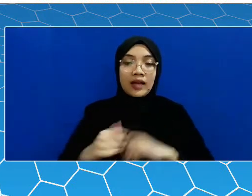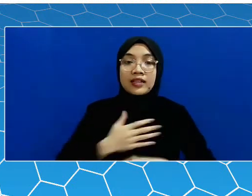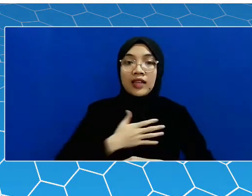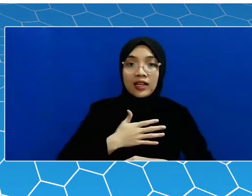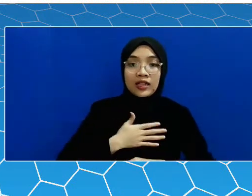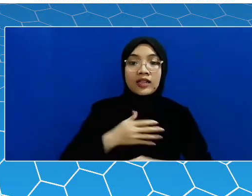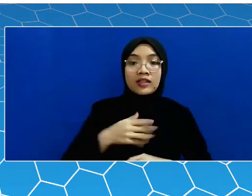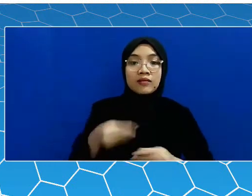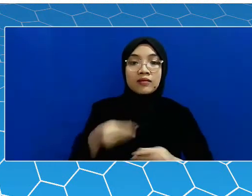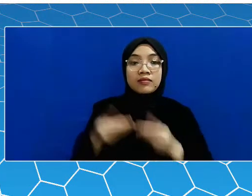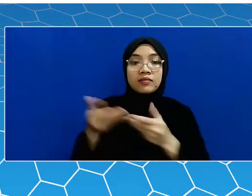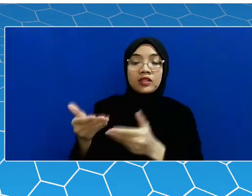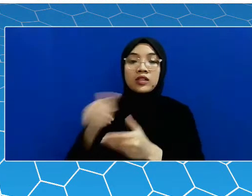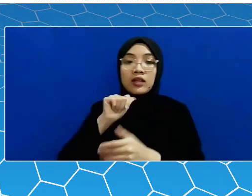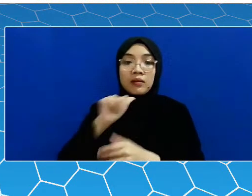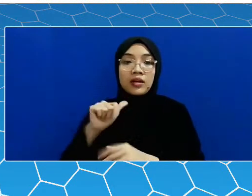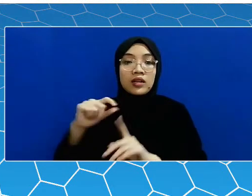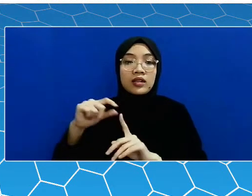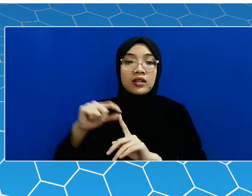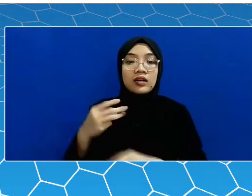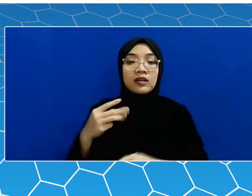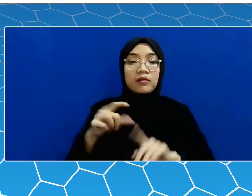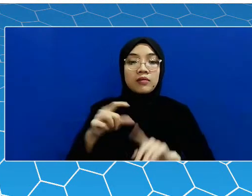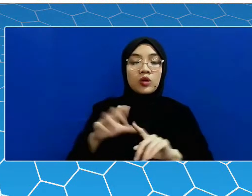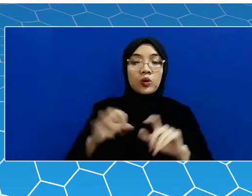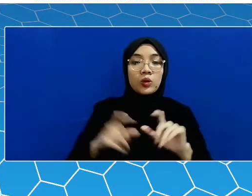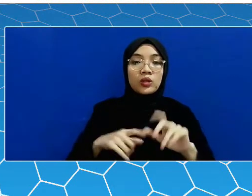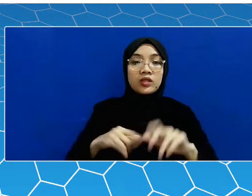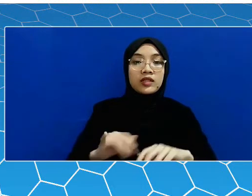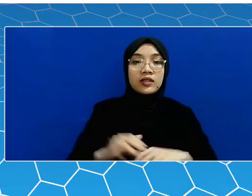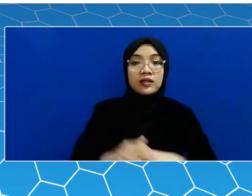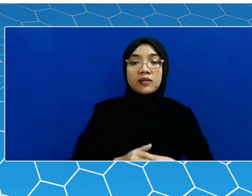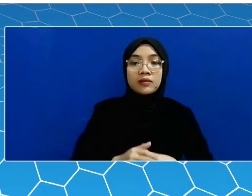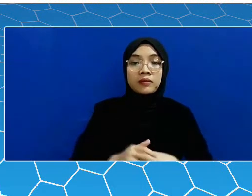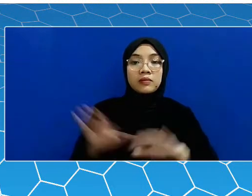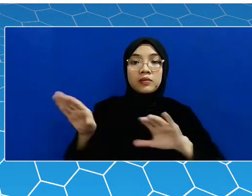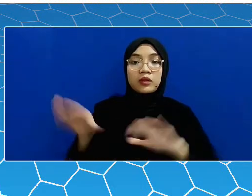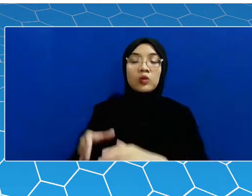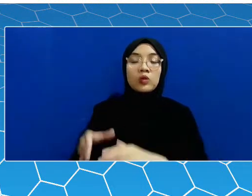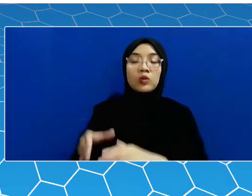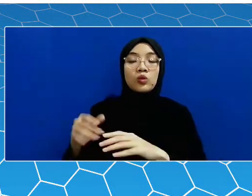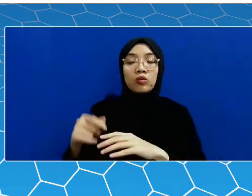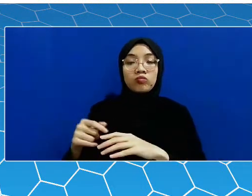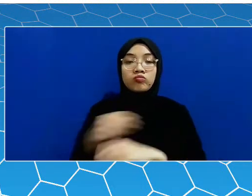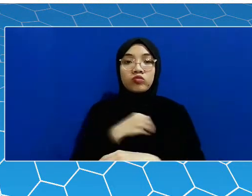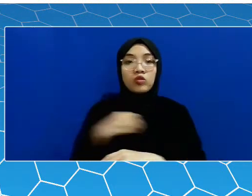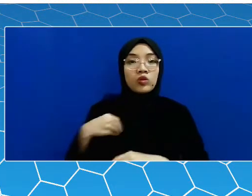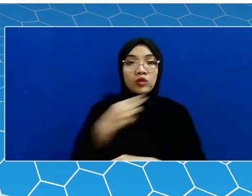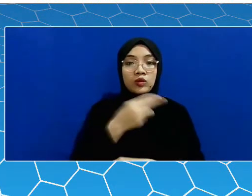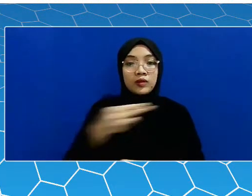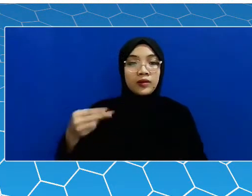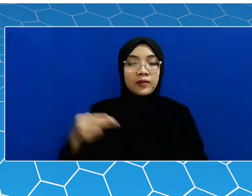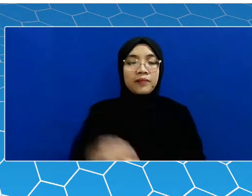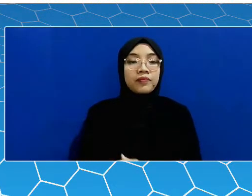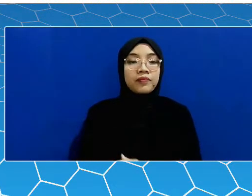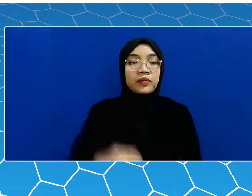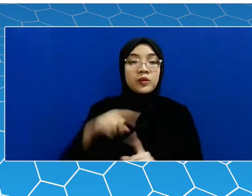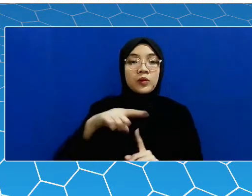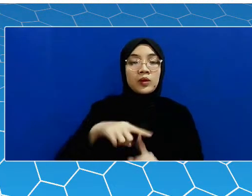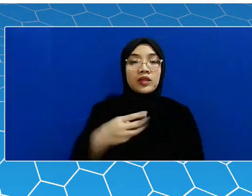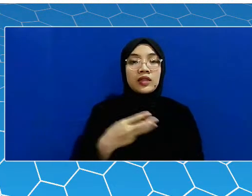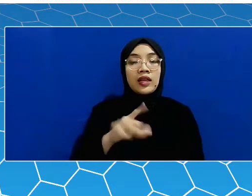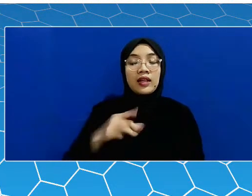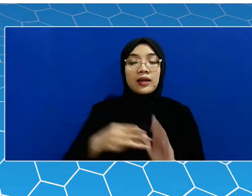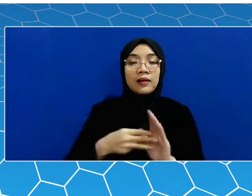Association. Slide. And the second is the telemedicine in Indonesia. We know that there is some barriers here, and it is a strategy